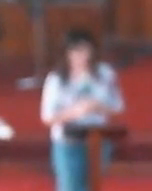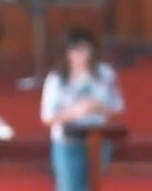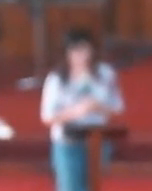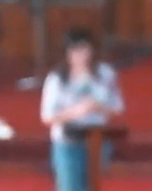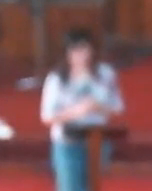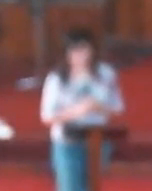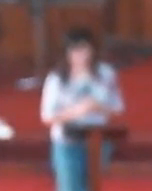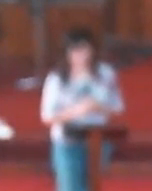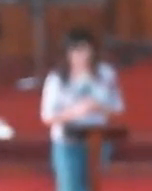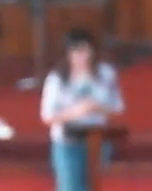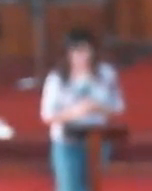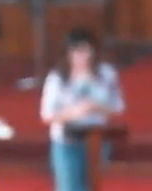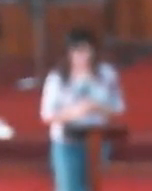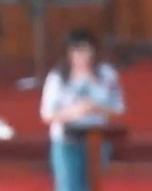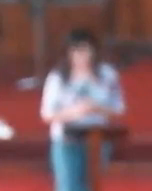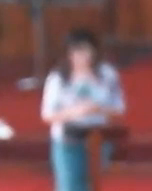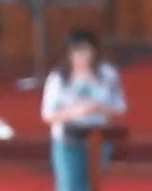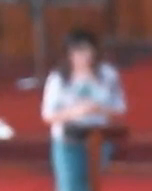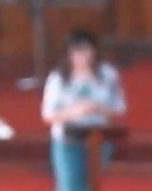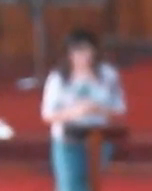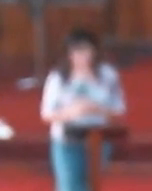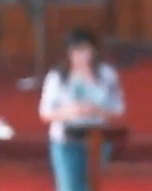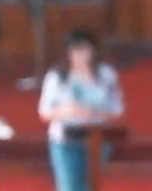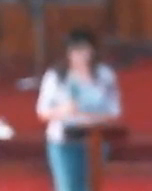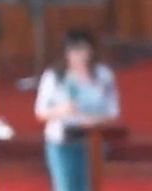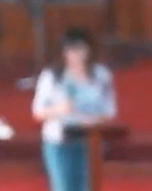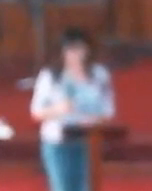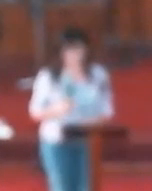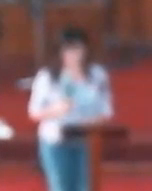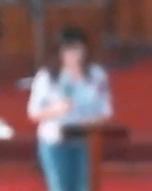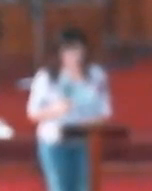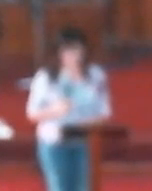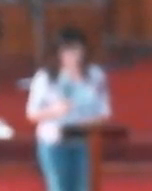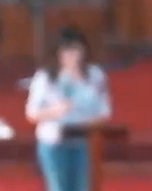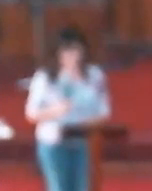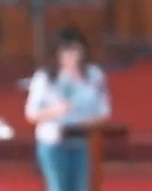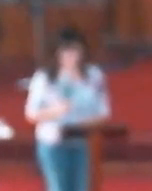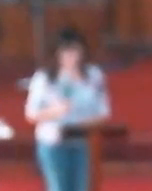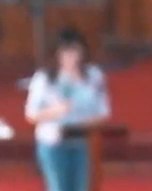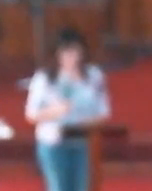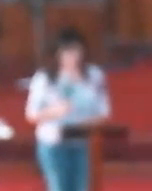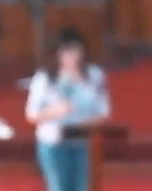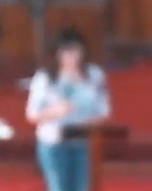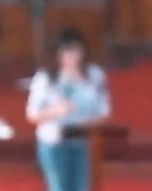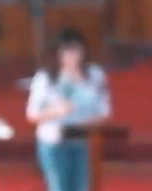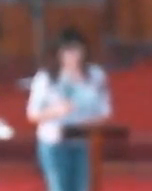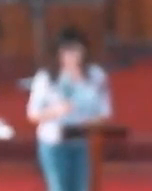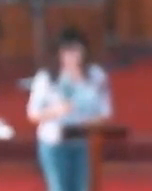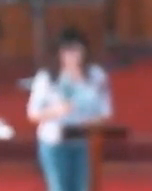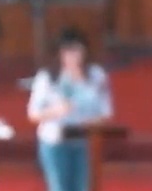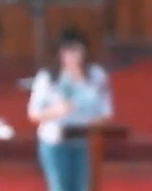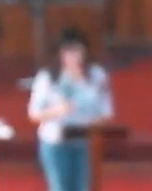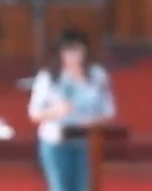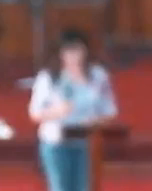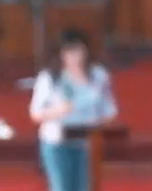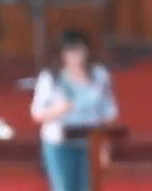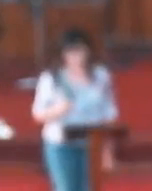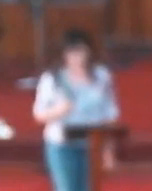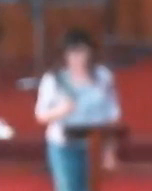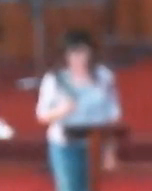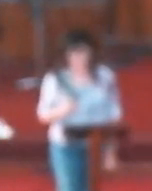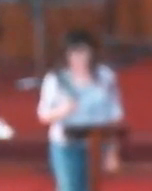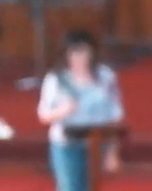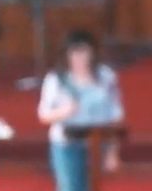a Abraham porque Abraham creyó en él, que es el único Dios con poder para resucitar a los muertos y para